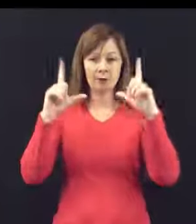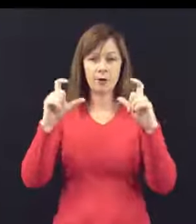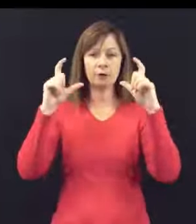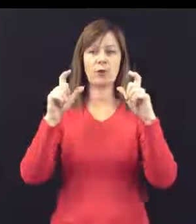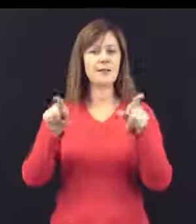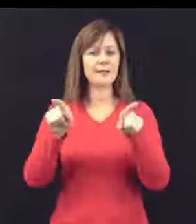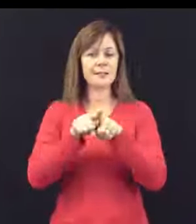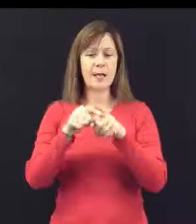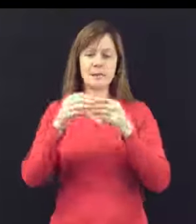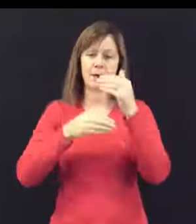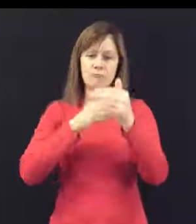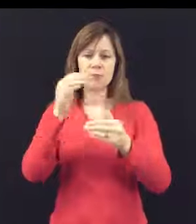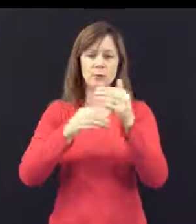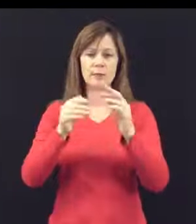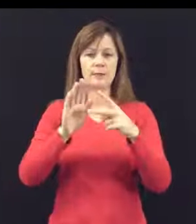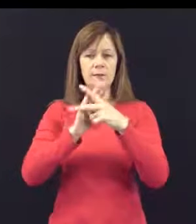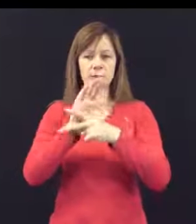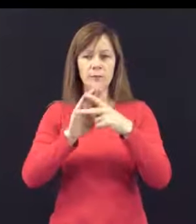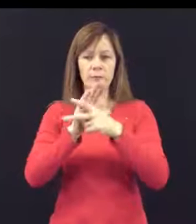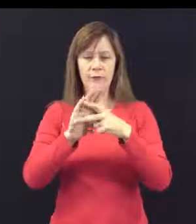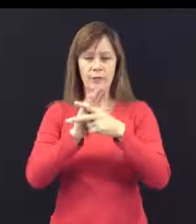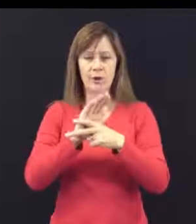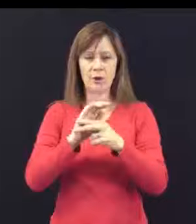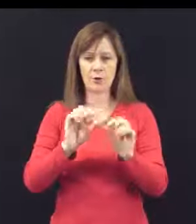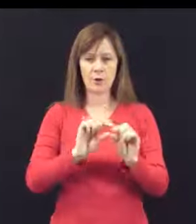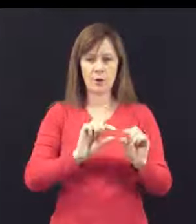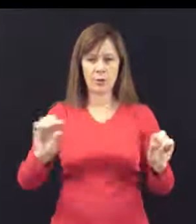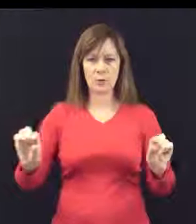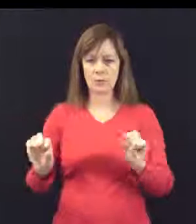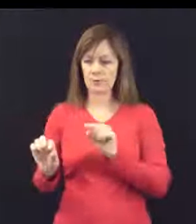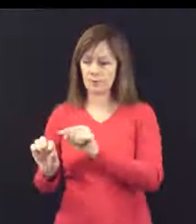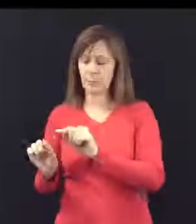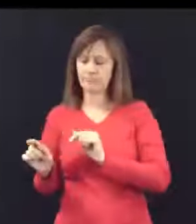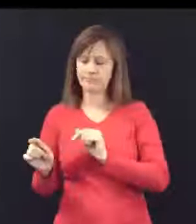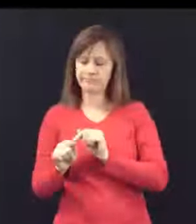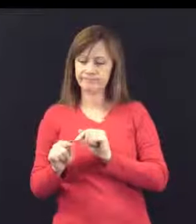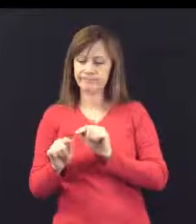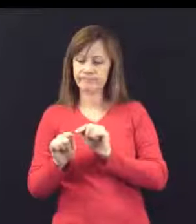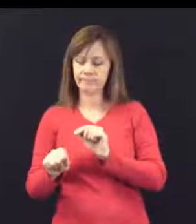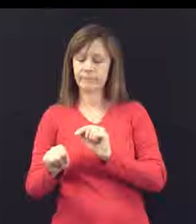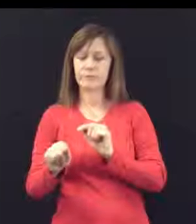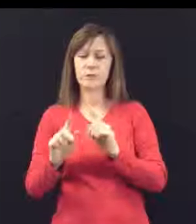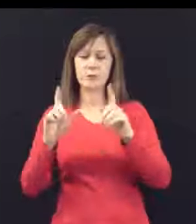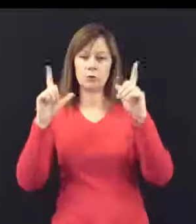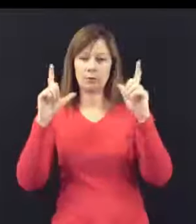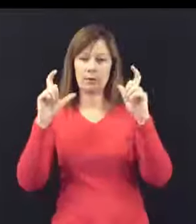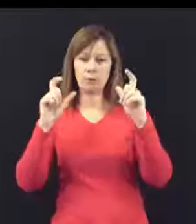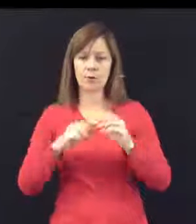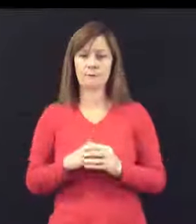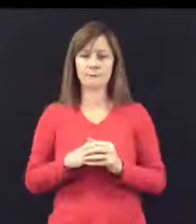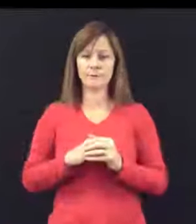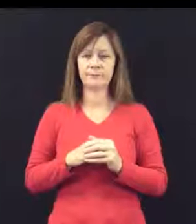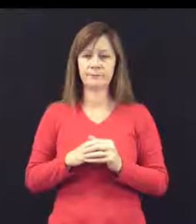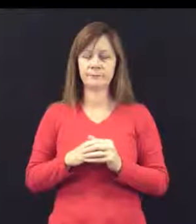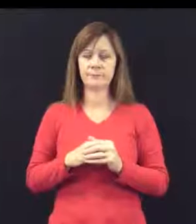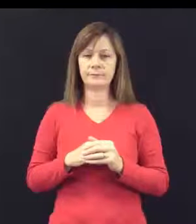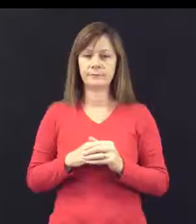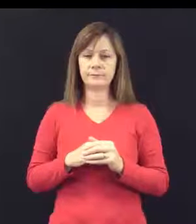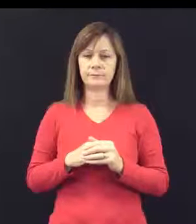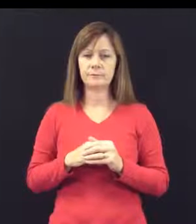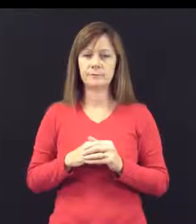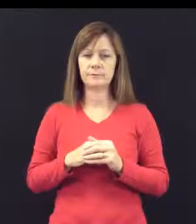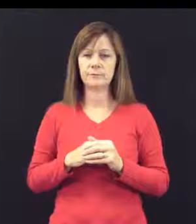Done button in the top right to return to the Camera app. Taking a photo is exactly the same process. Switch to the